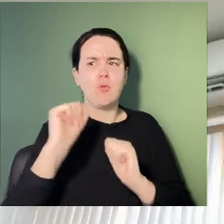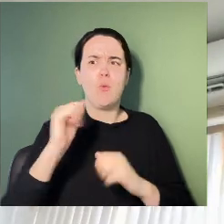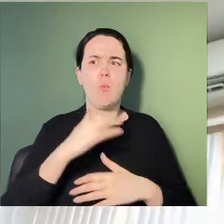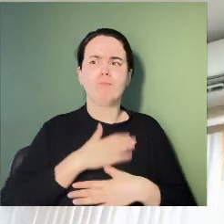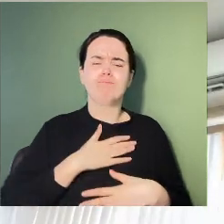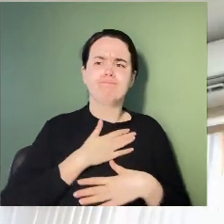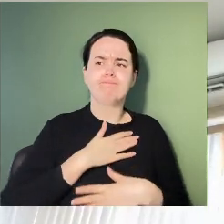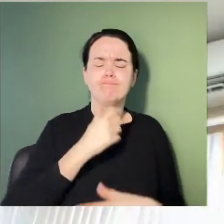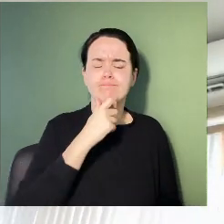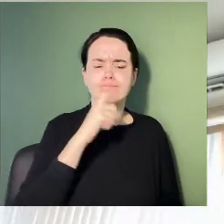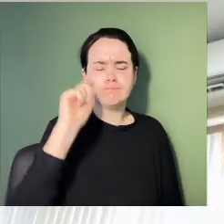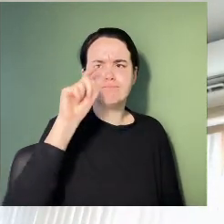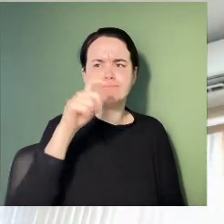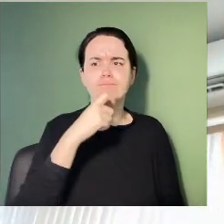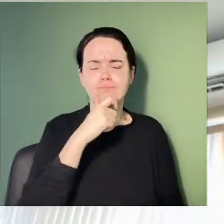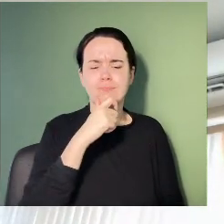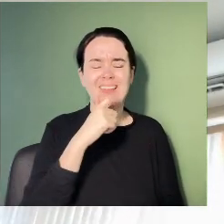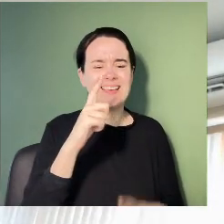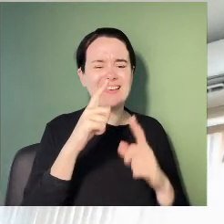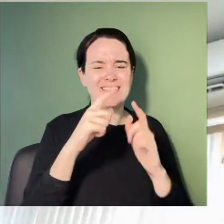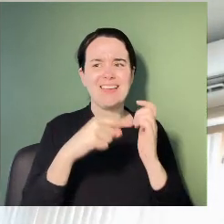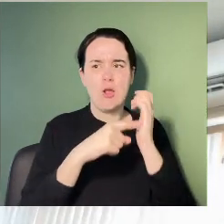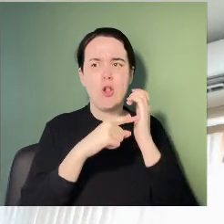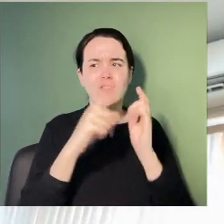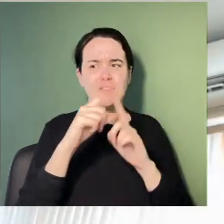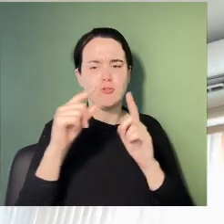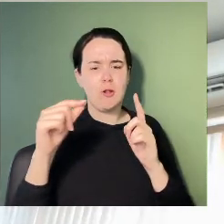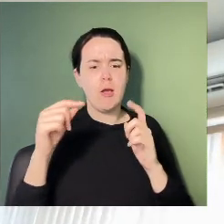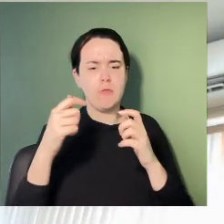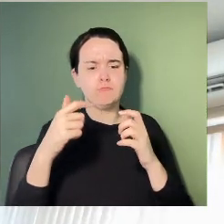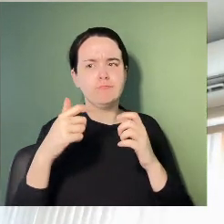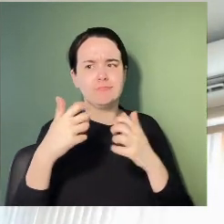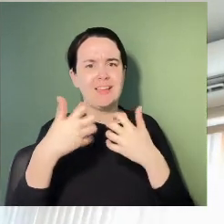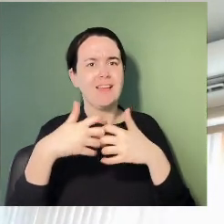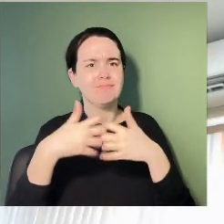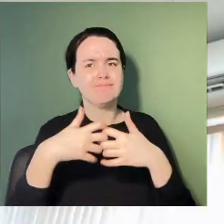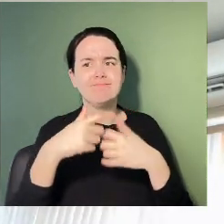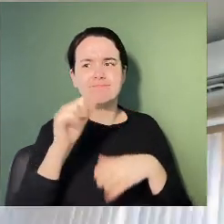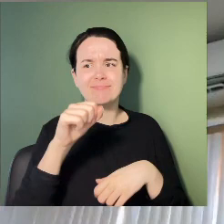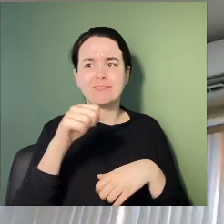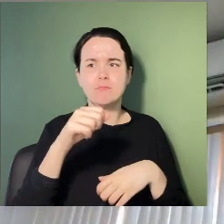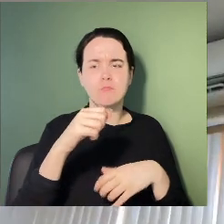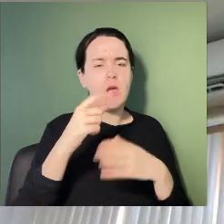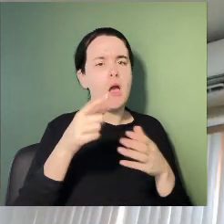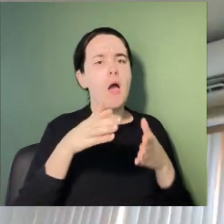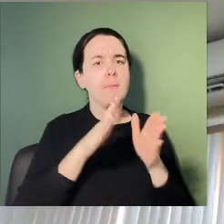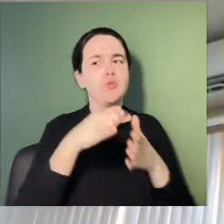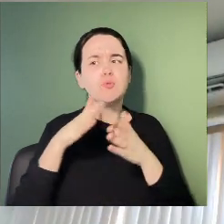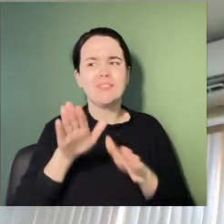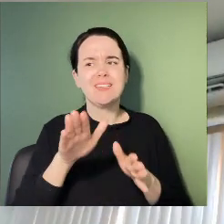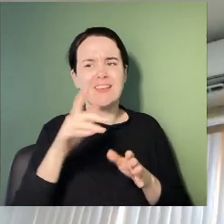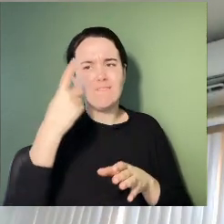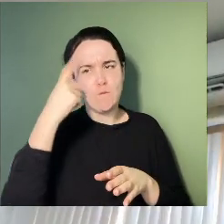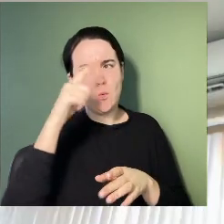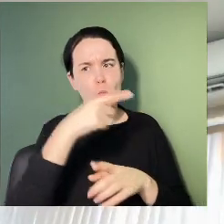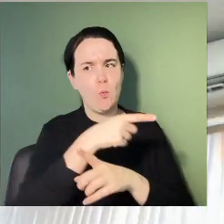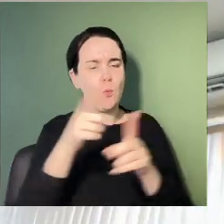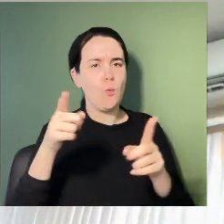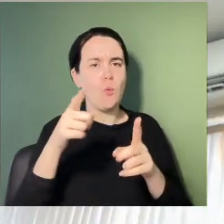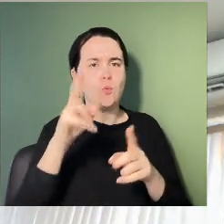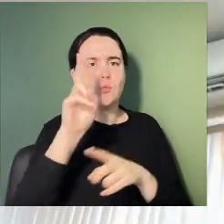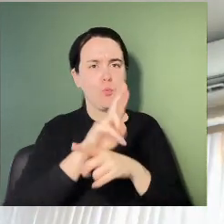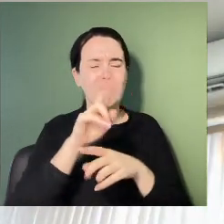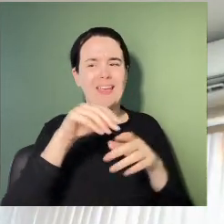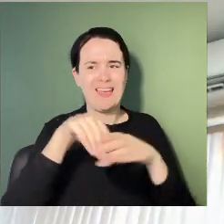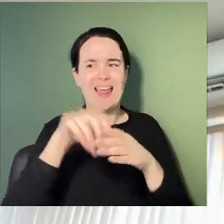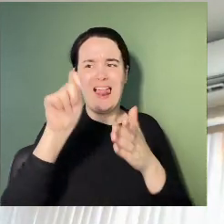offer an opportunity to really amplify elections, democracy work in general, and it can be used for good. And I think